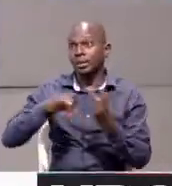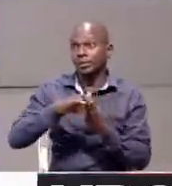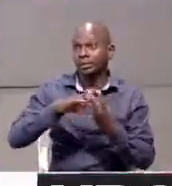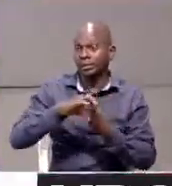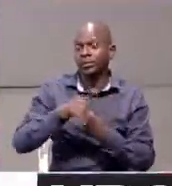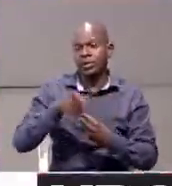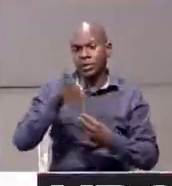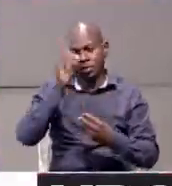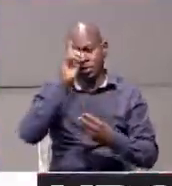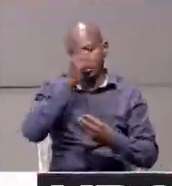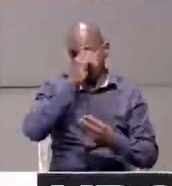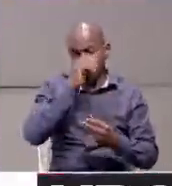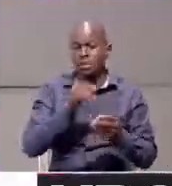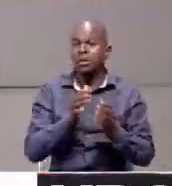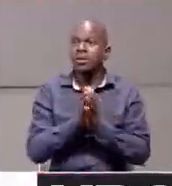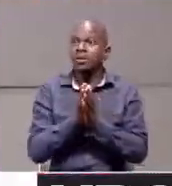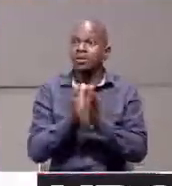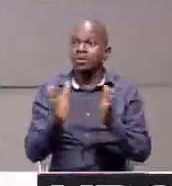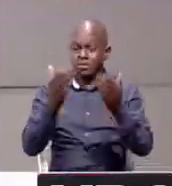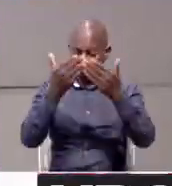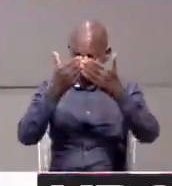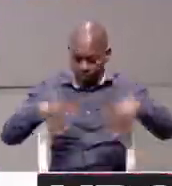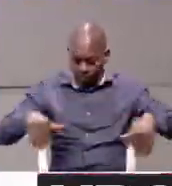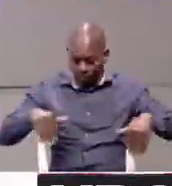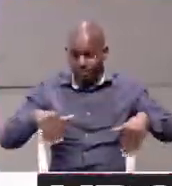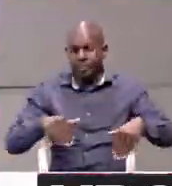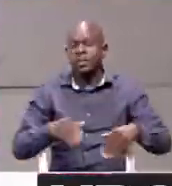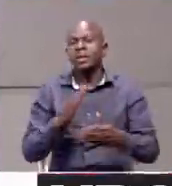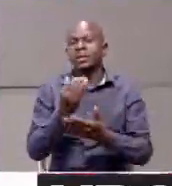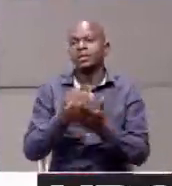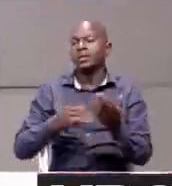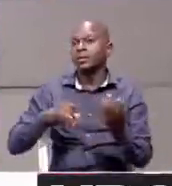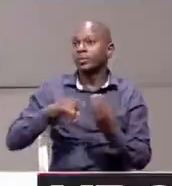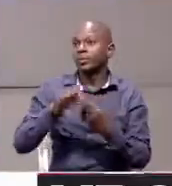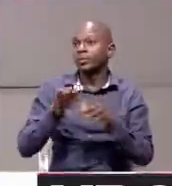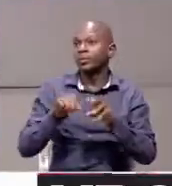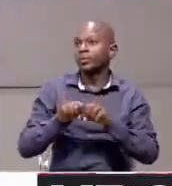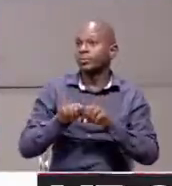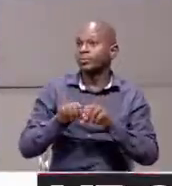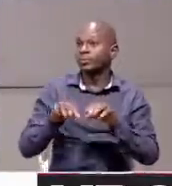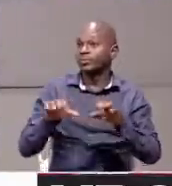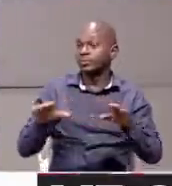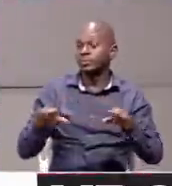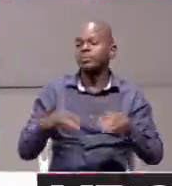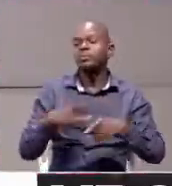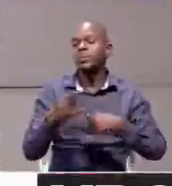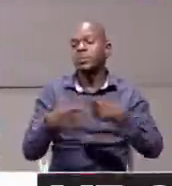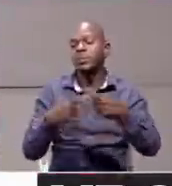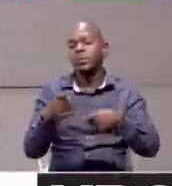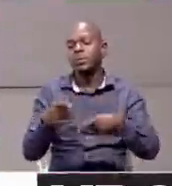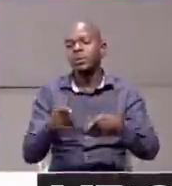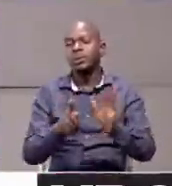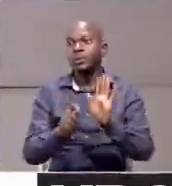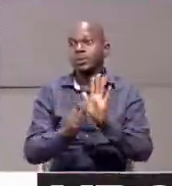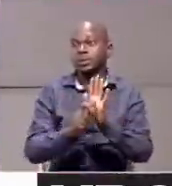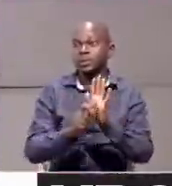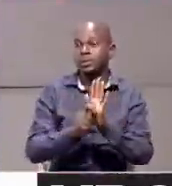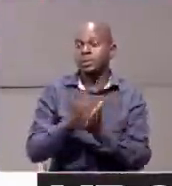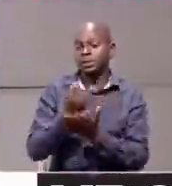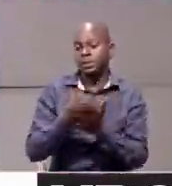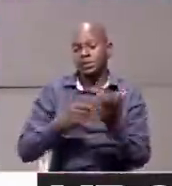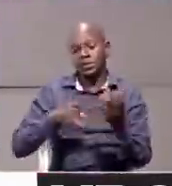Kabaka has directed the public to avoid waste through which HIV/AIDS is spread and do regular tests. HIV patients follow